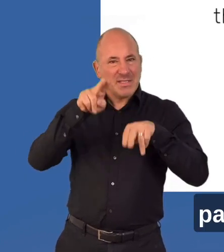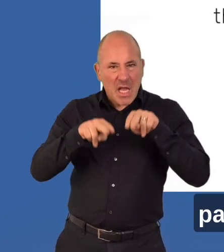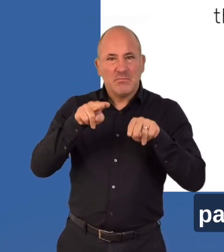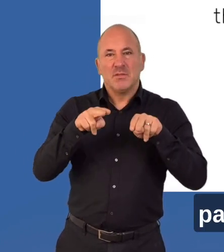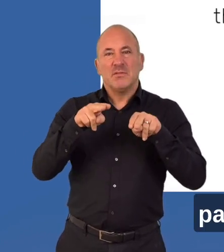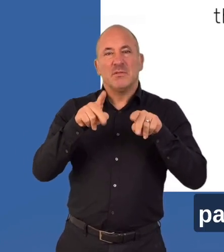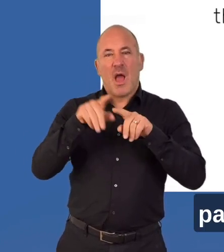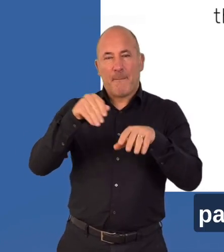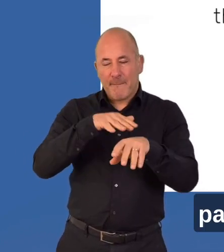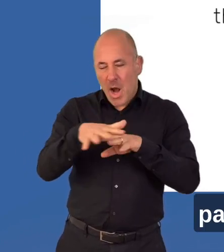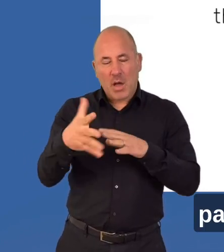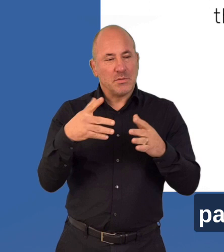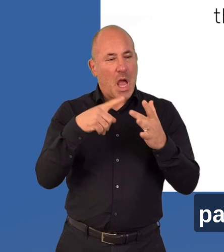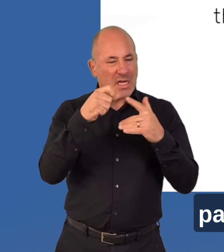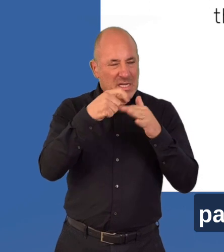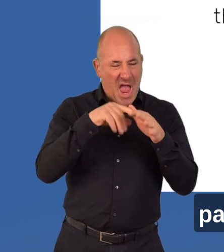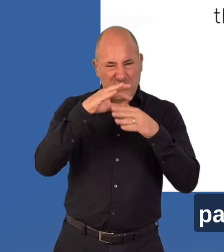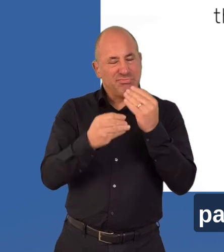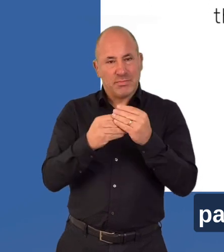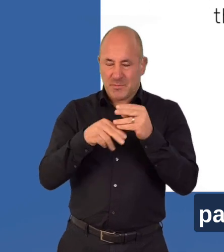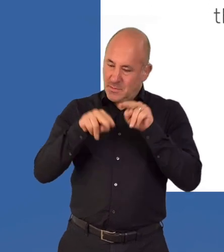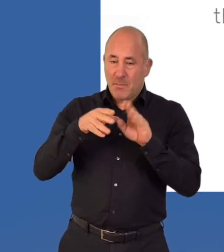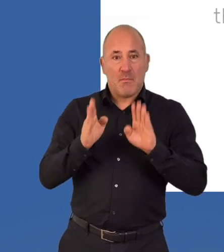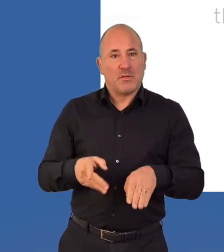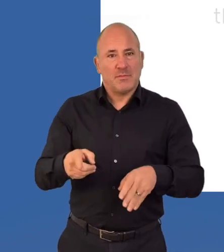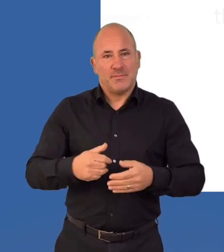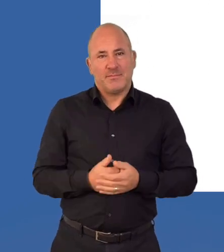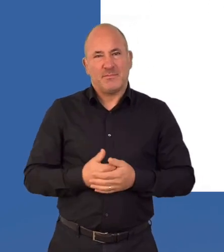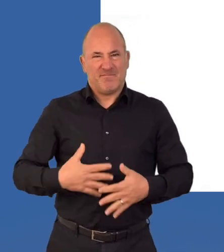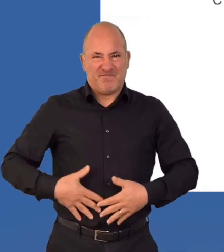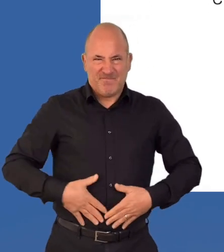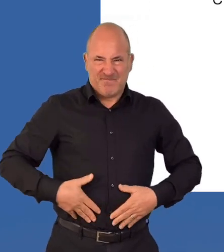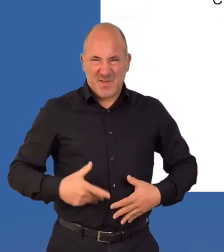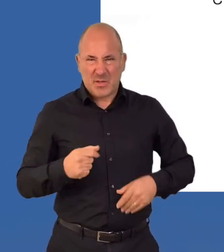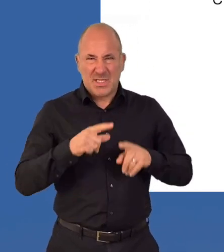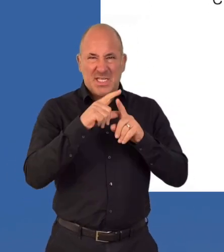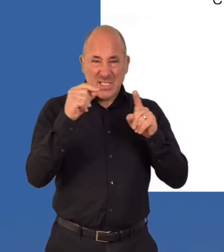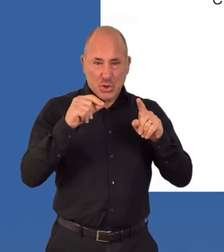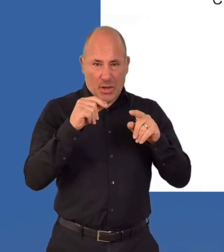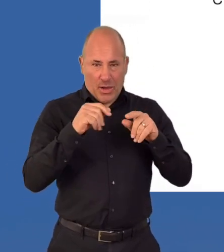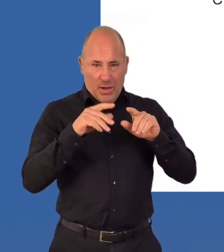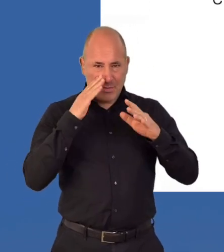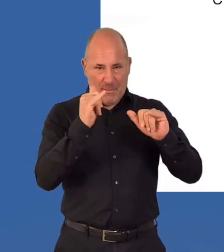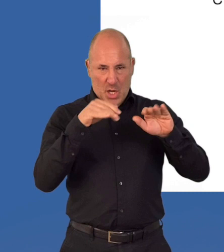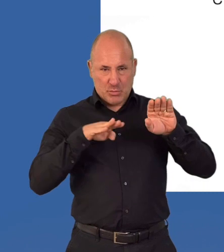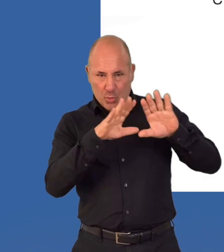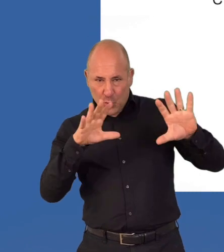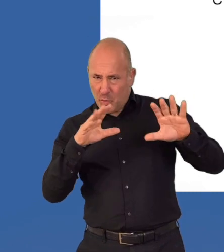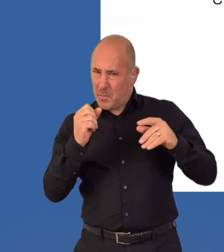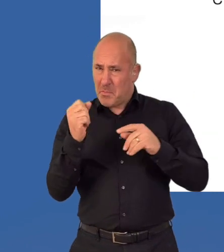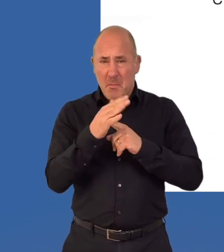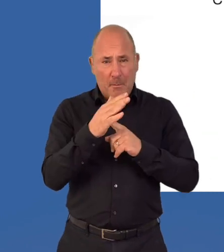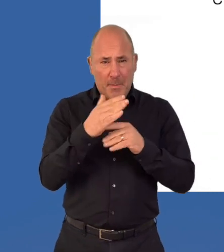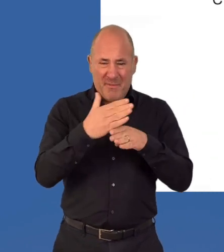patient assessment, including their bloods and IDA. Abdominal and digital rectal examinations are